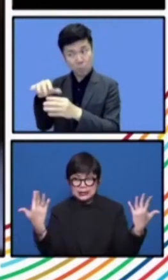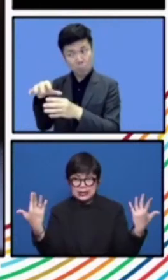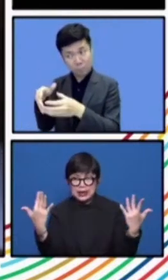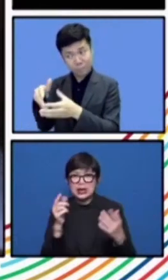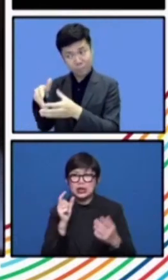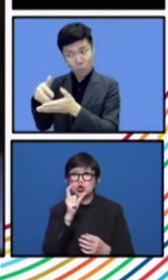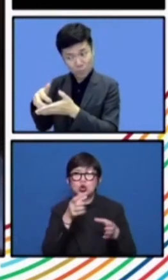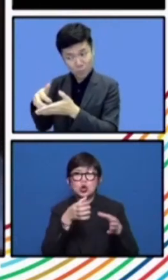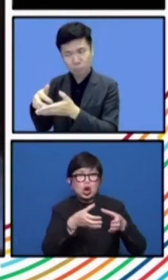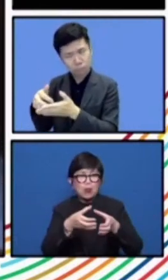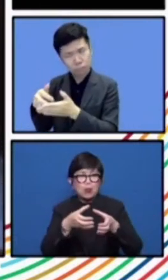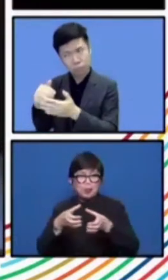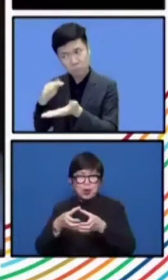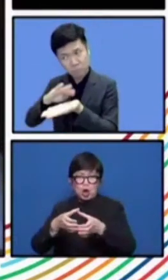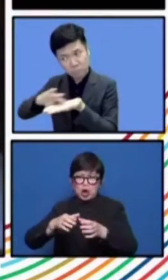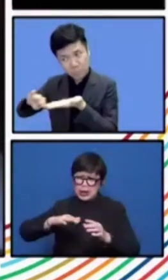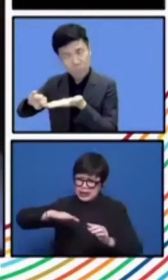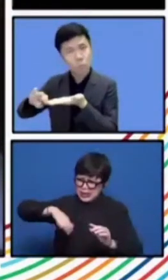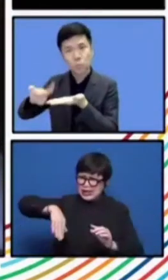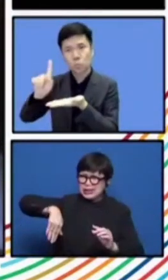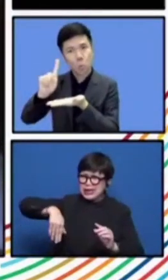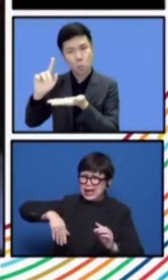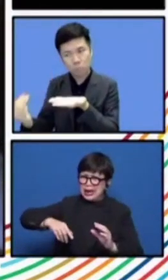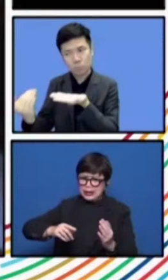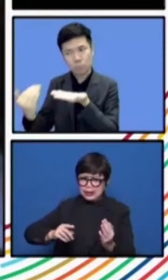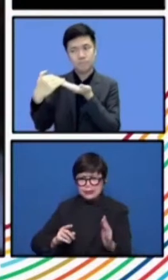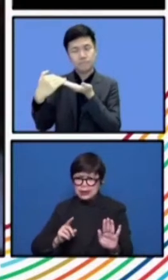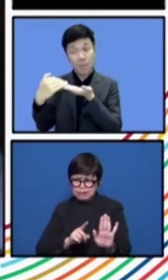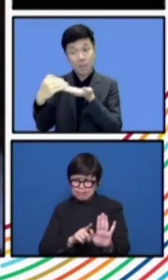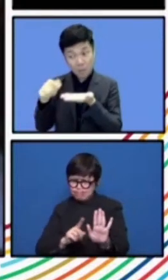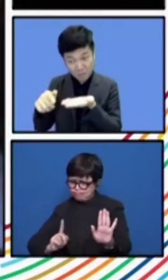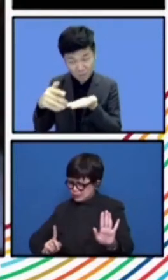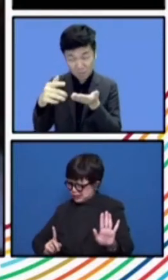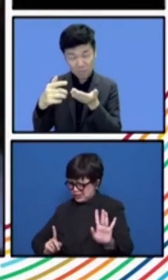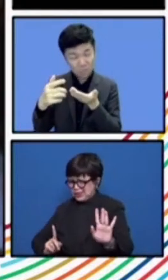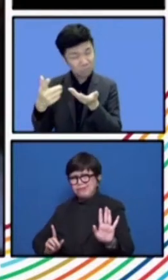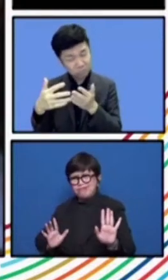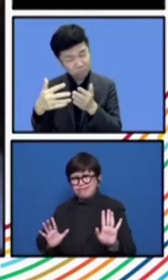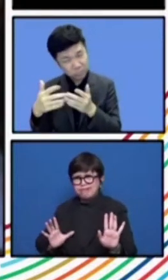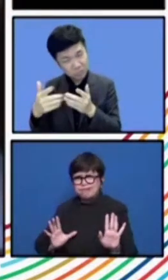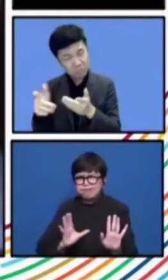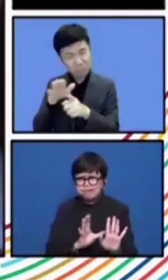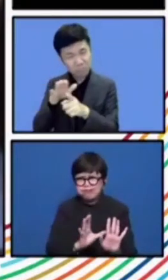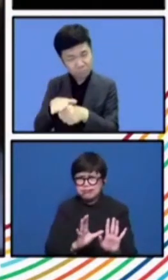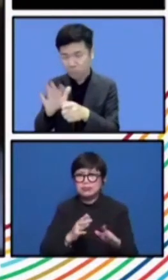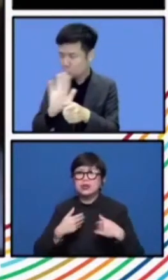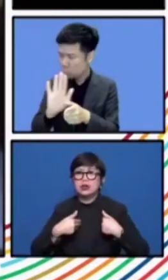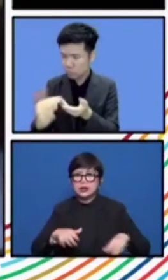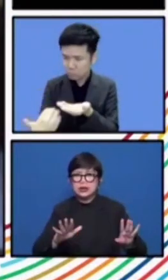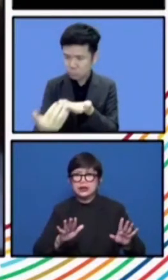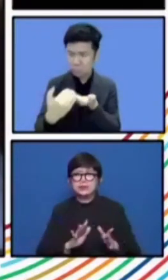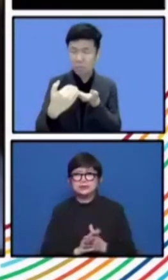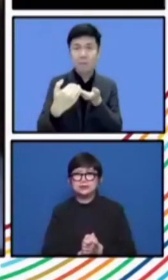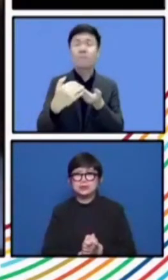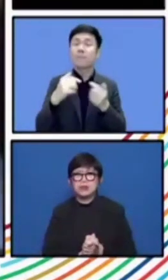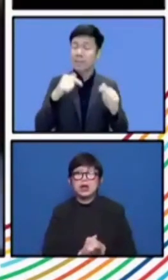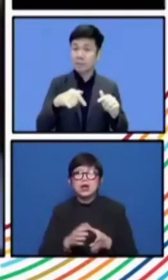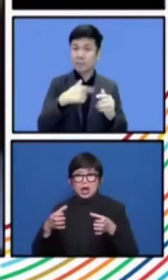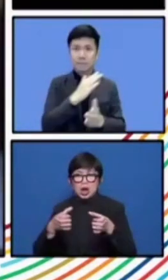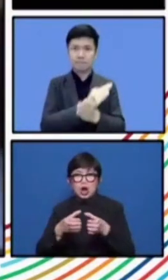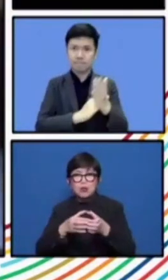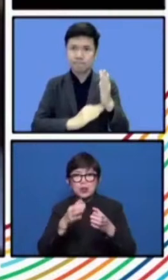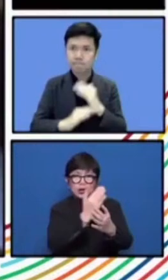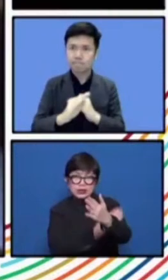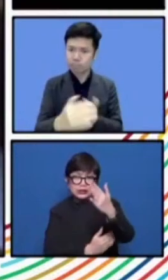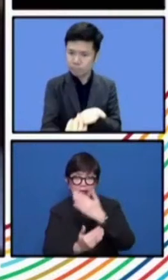vulnerable a person with disabilities were identified as one of the vulnerable groups in need of additional intervention from the Royal